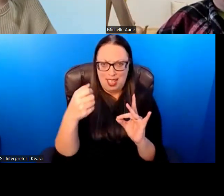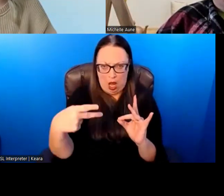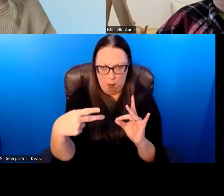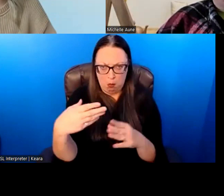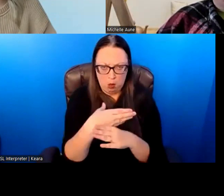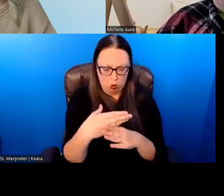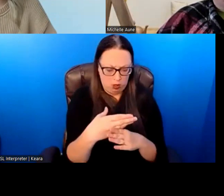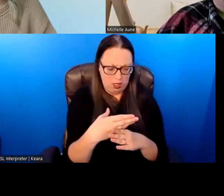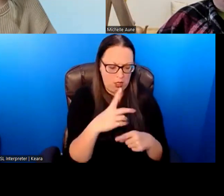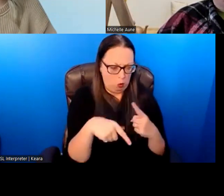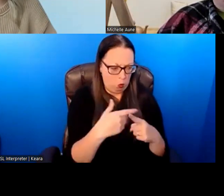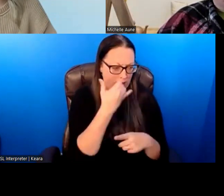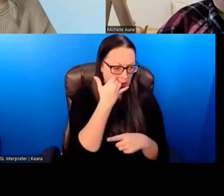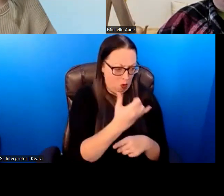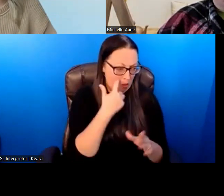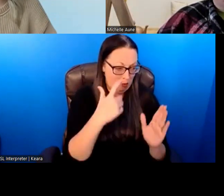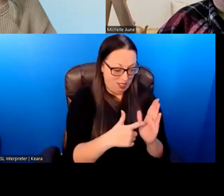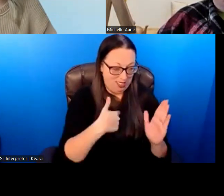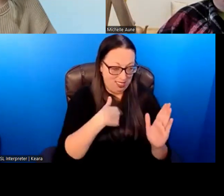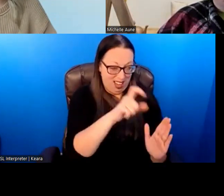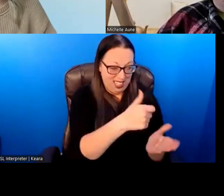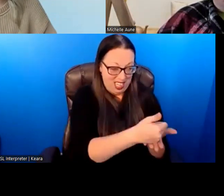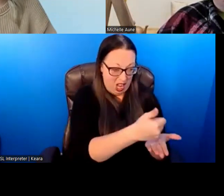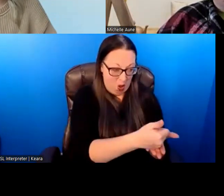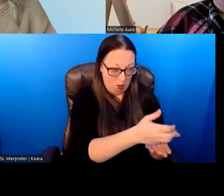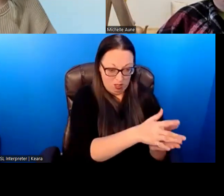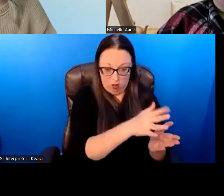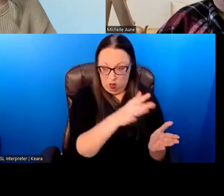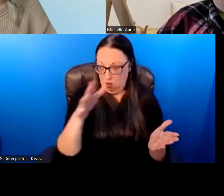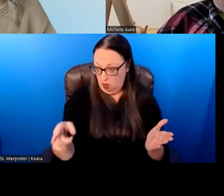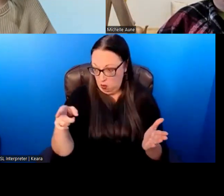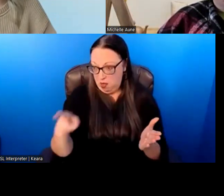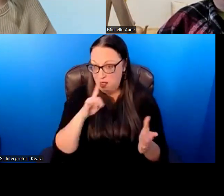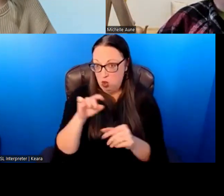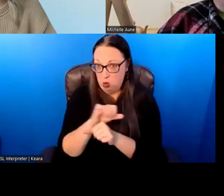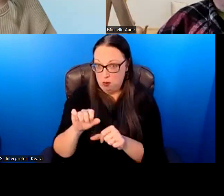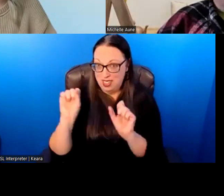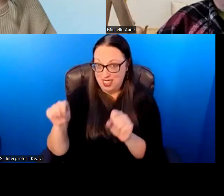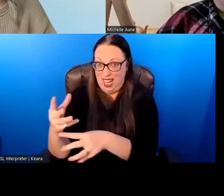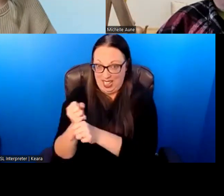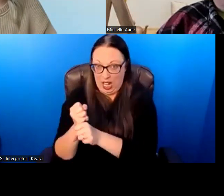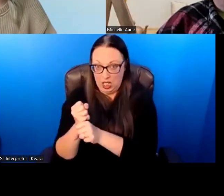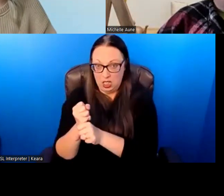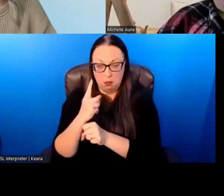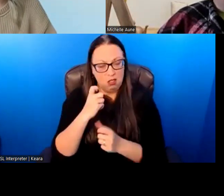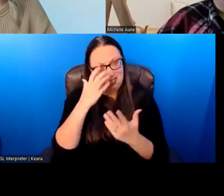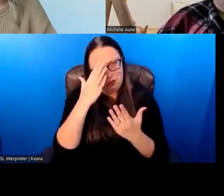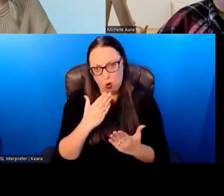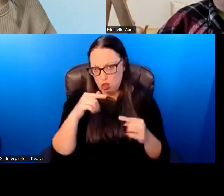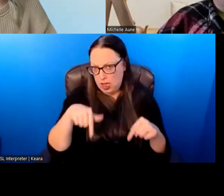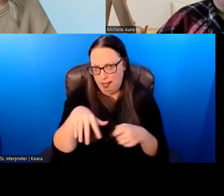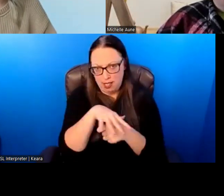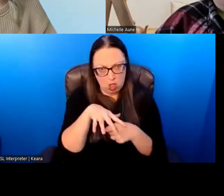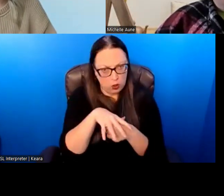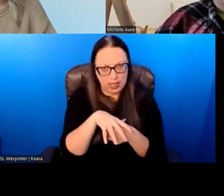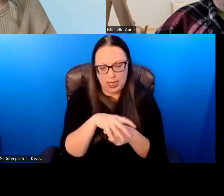they're recognizing that they need some help and when they can actually get it. Because unfortunately in this sector, that's not